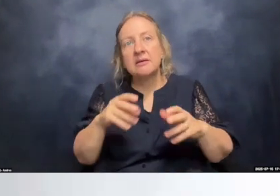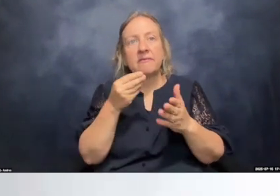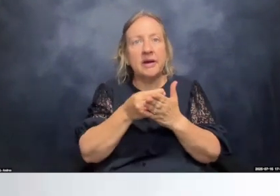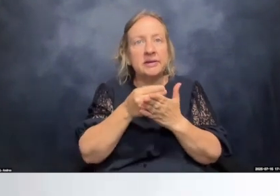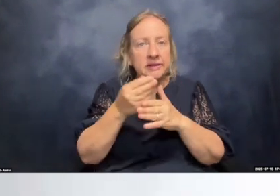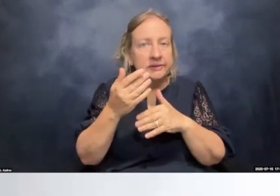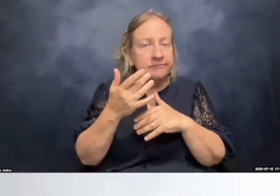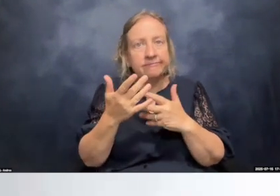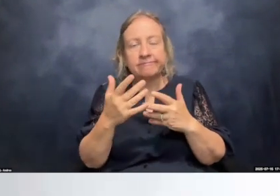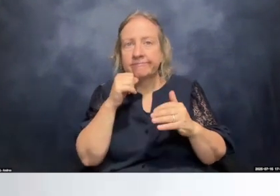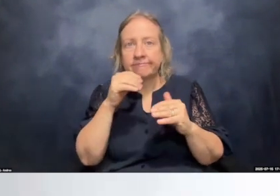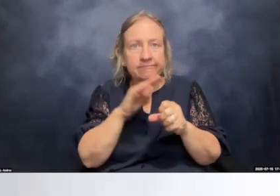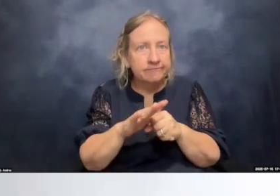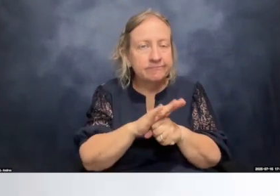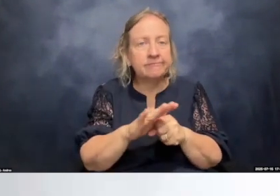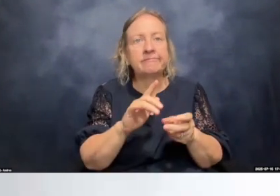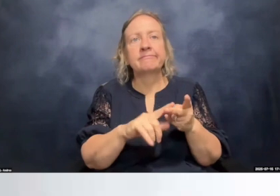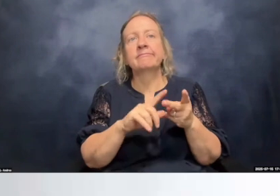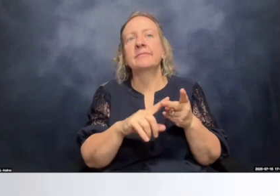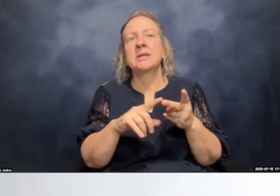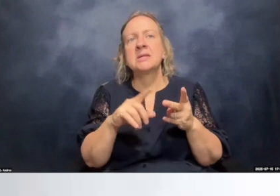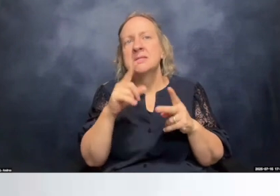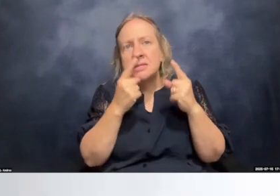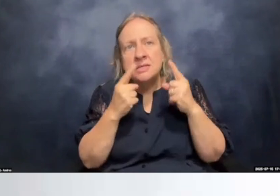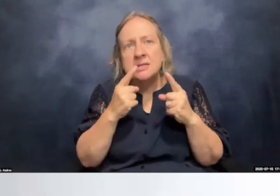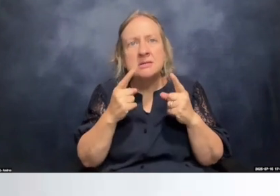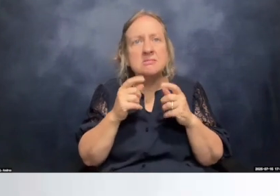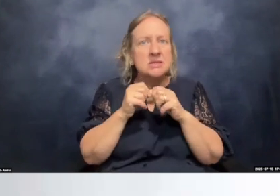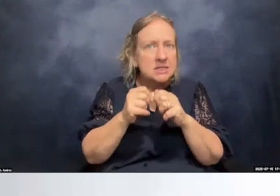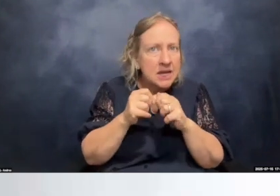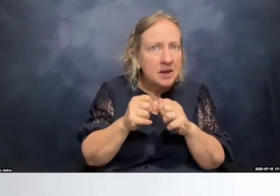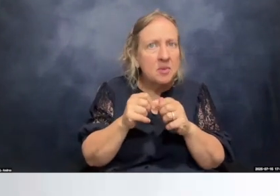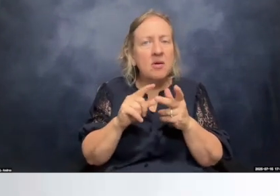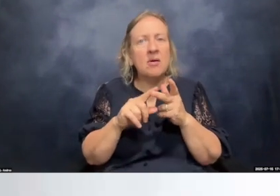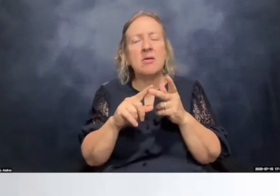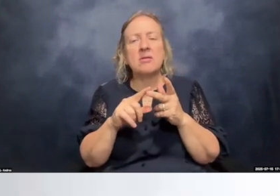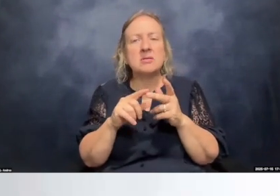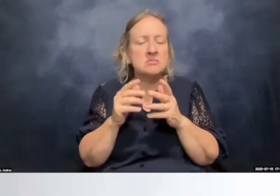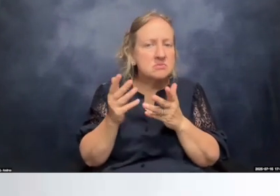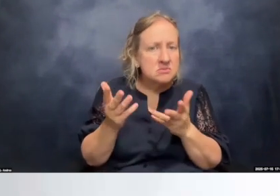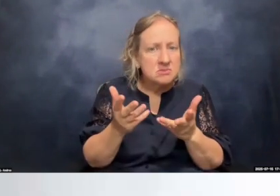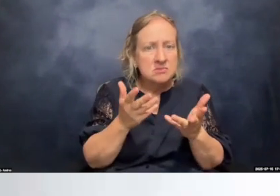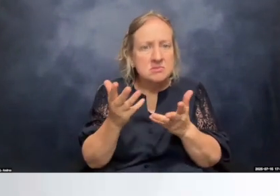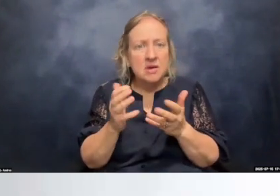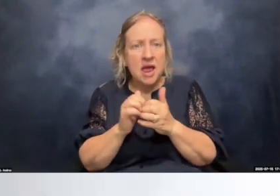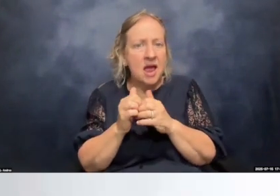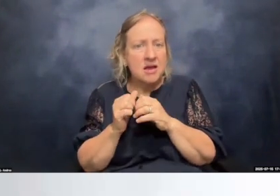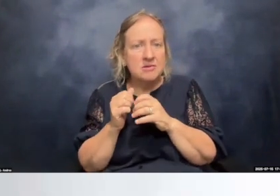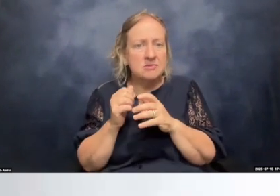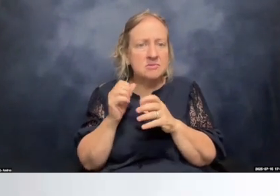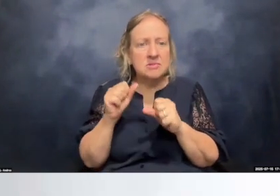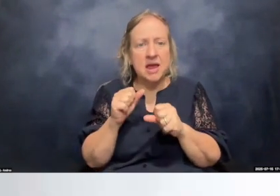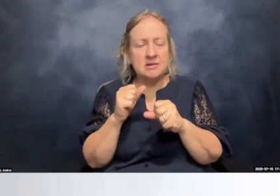and factors like scalability and sustainability. This year, we'll focus on what's needed to maintain current